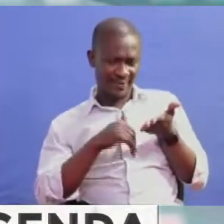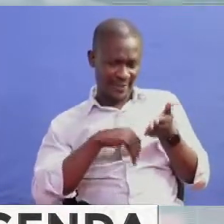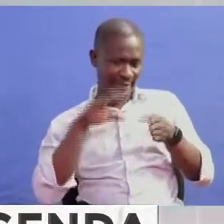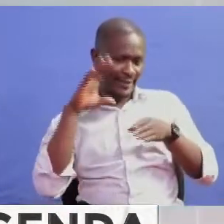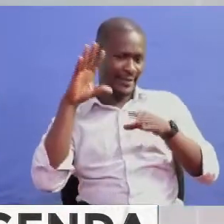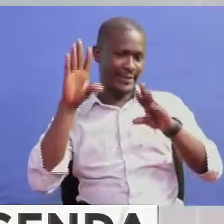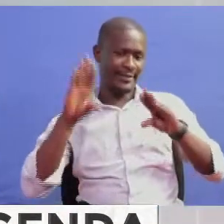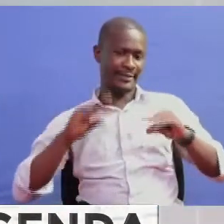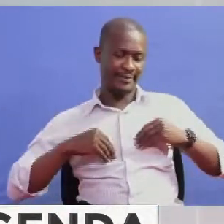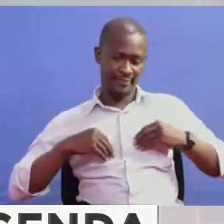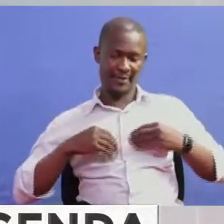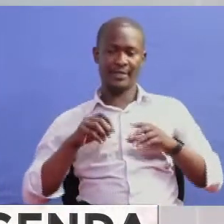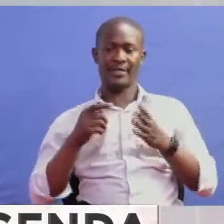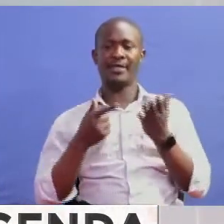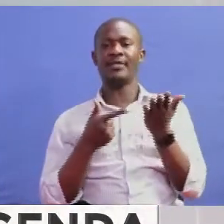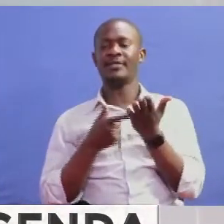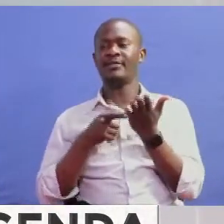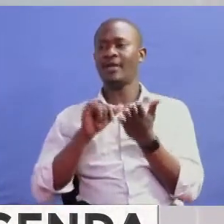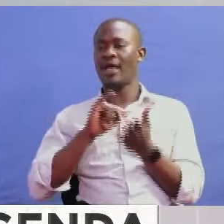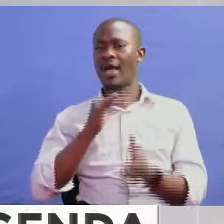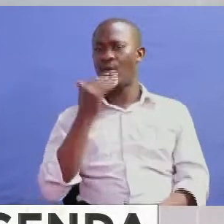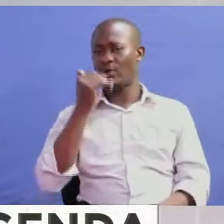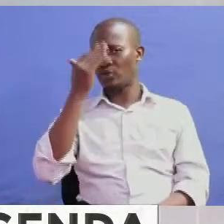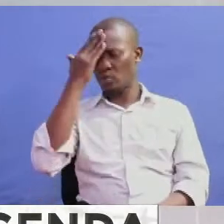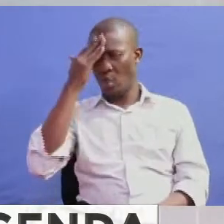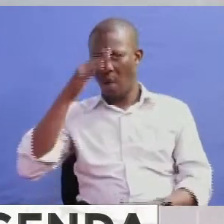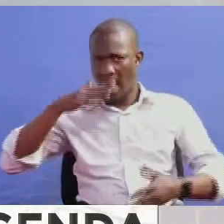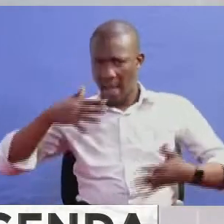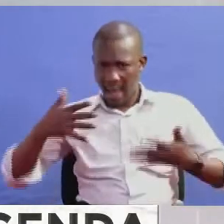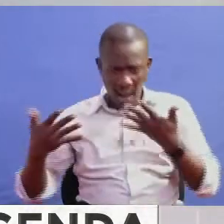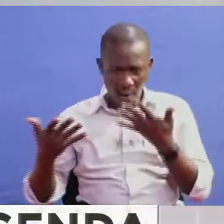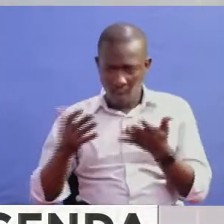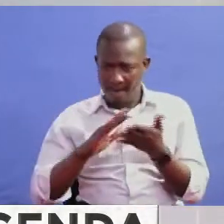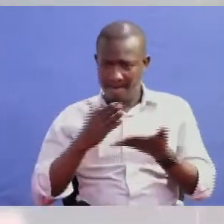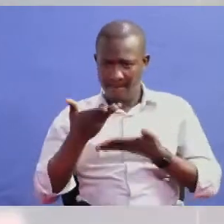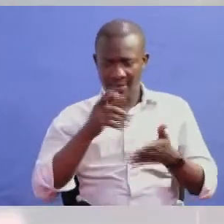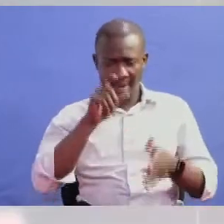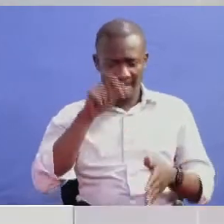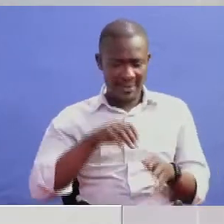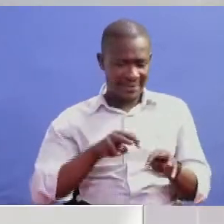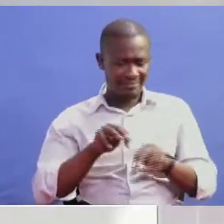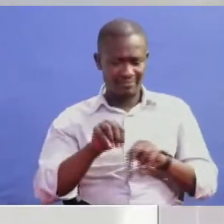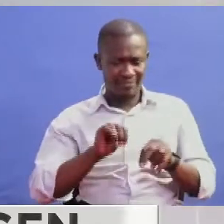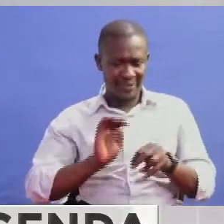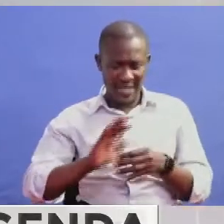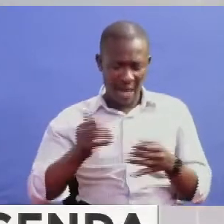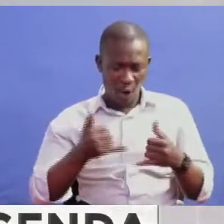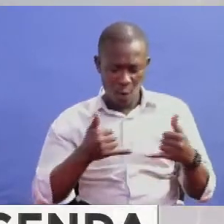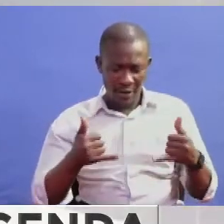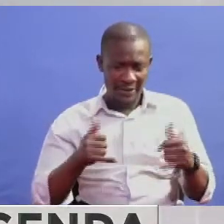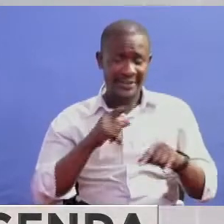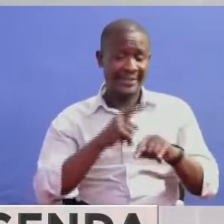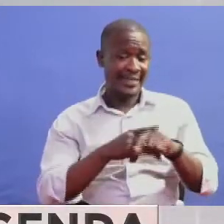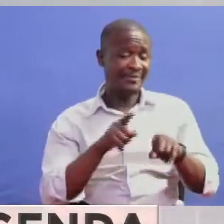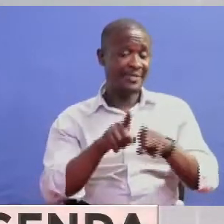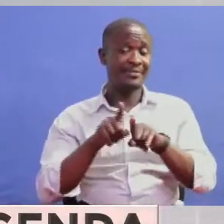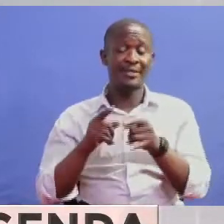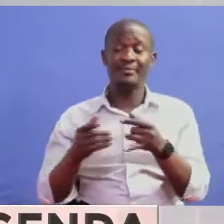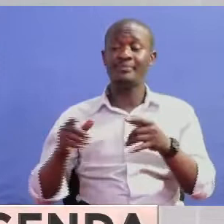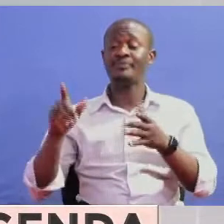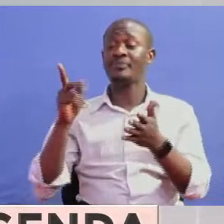technology. All right, now, Mr. Paul, I want to know how now businesses should manage their online reputation while still maintaining